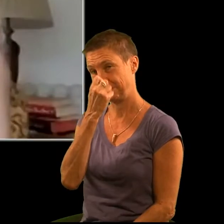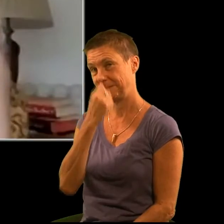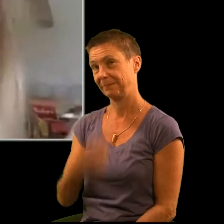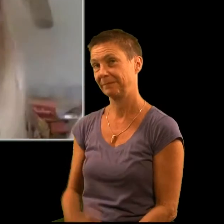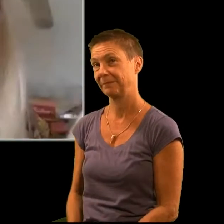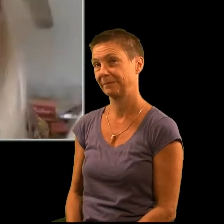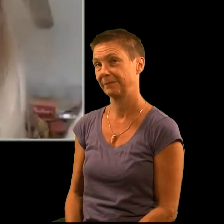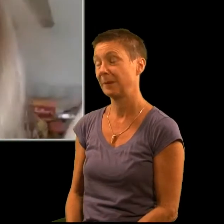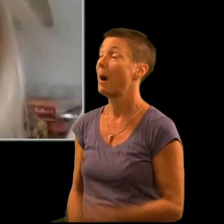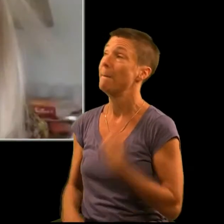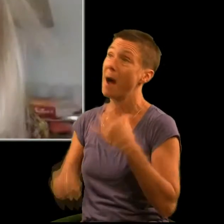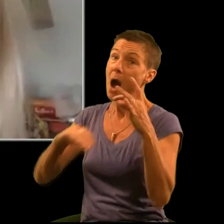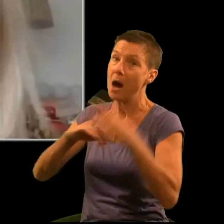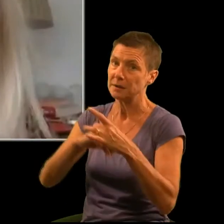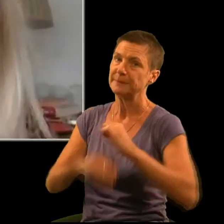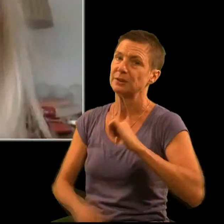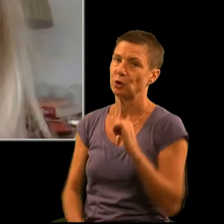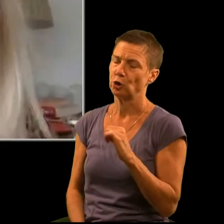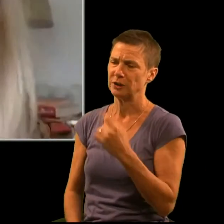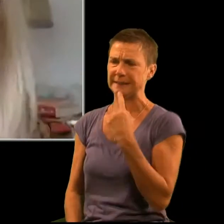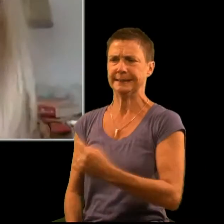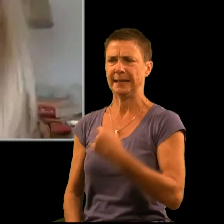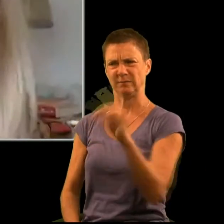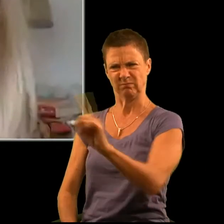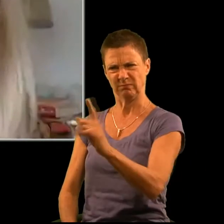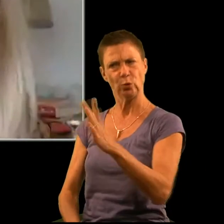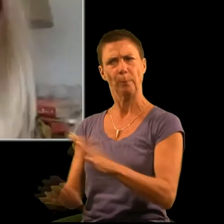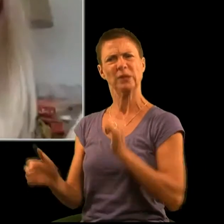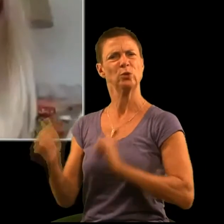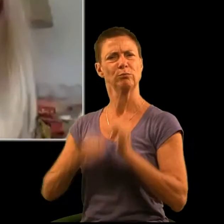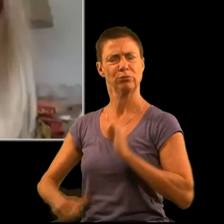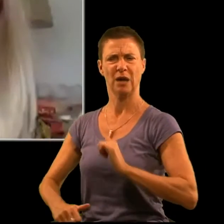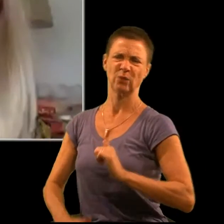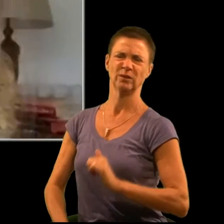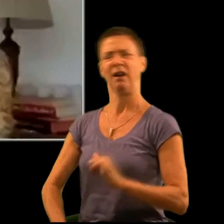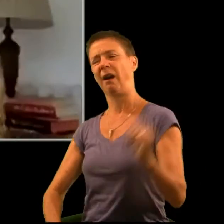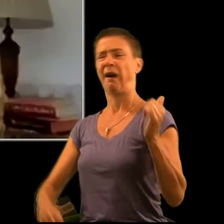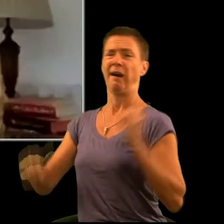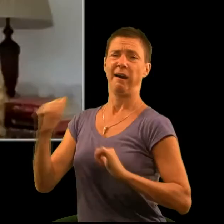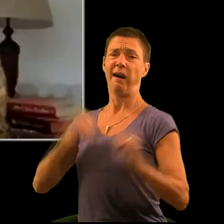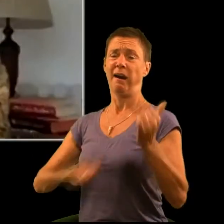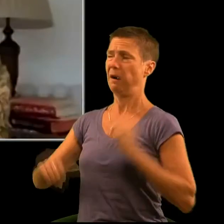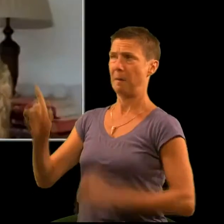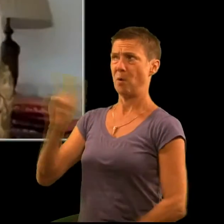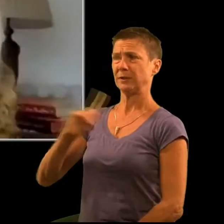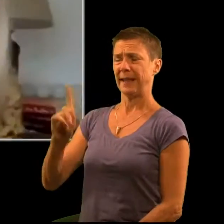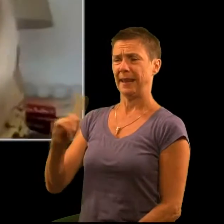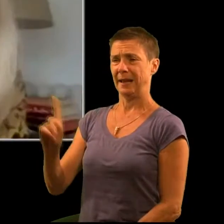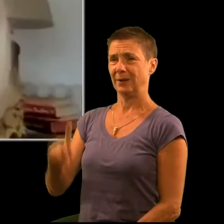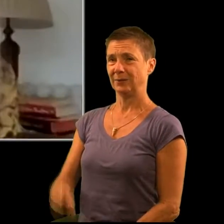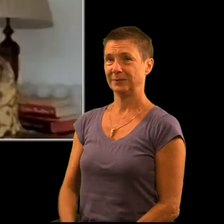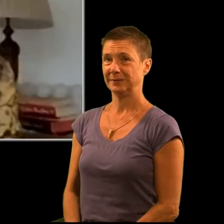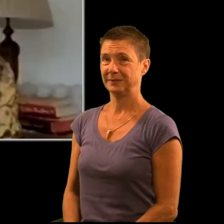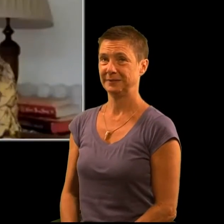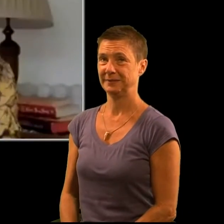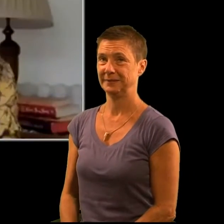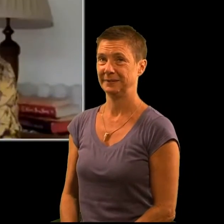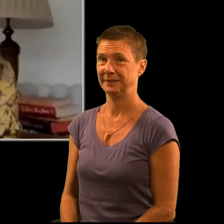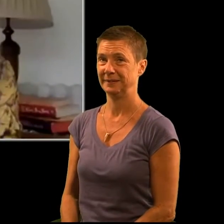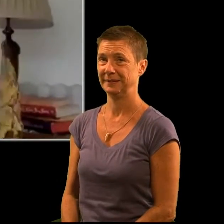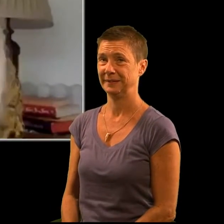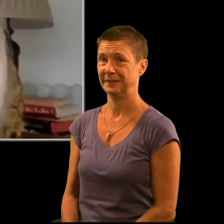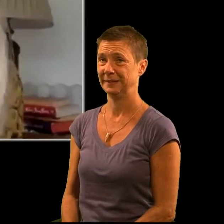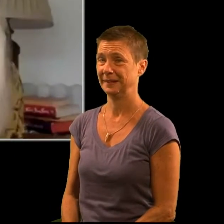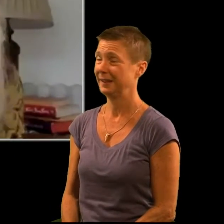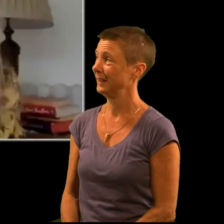Actually, my husband's Scottish, so he tells me off for being too proud, too conceited. Too proud? Too